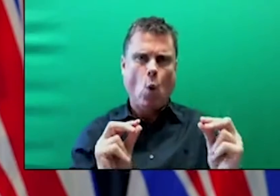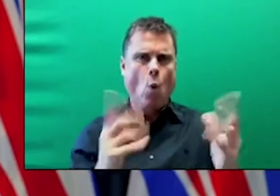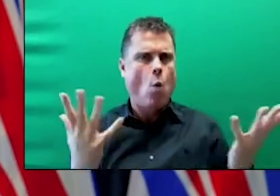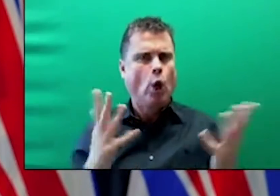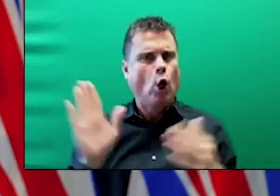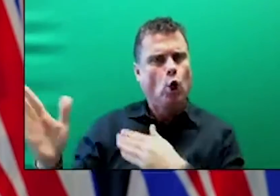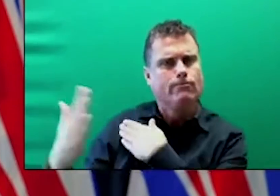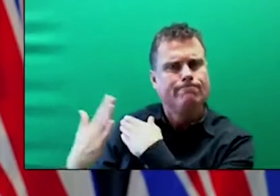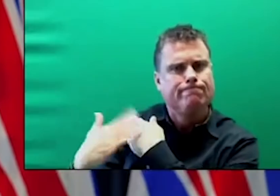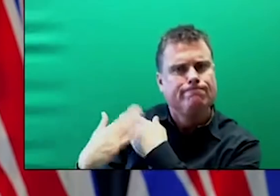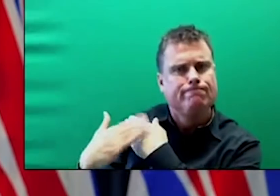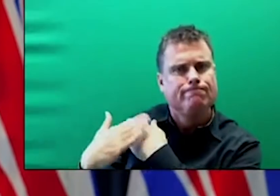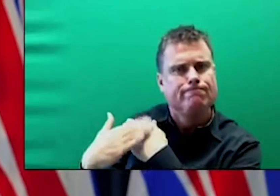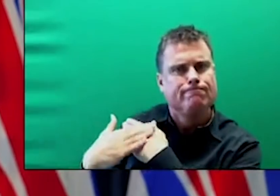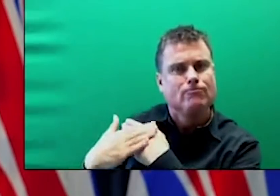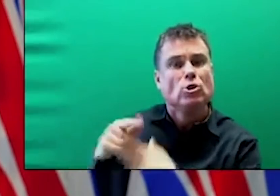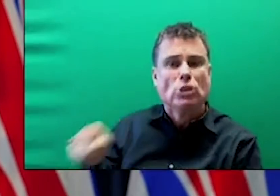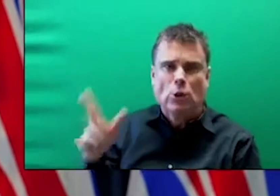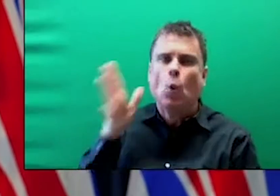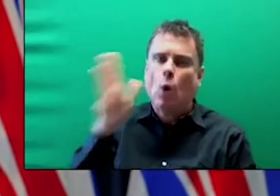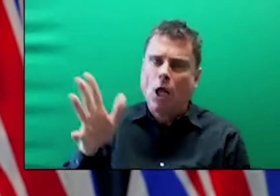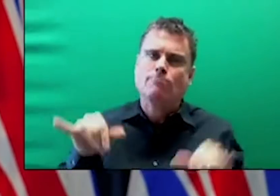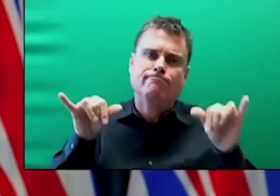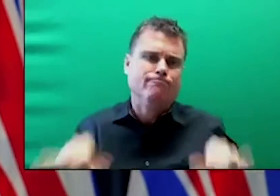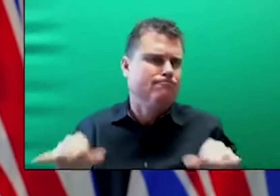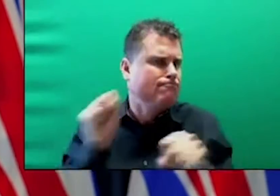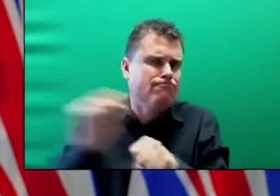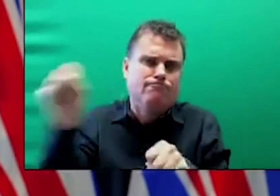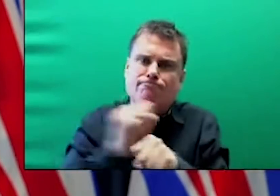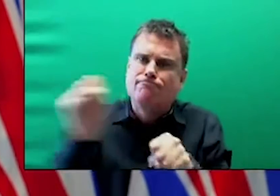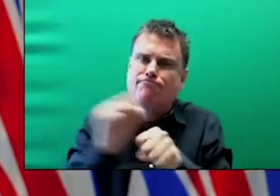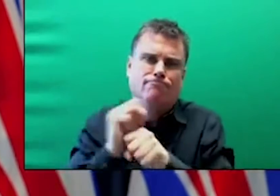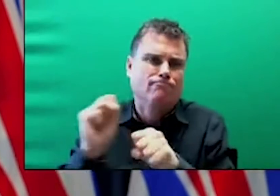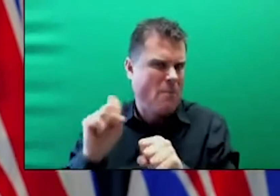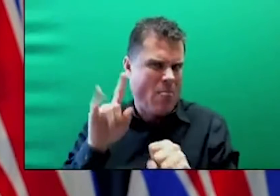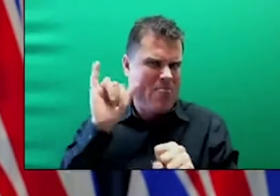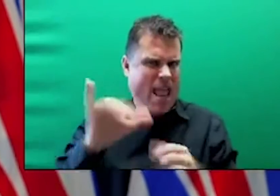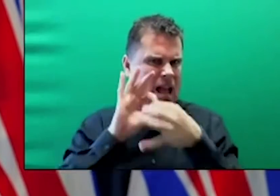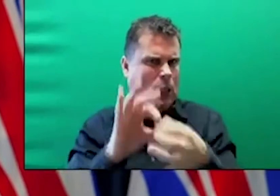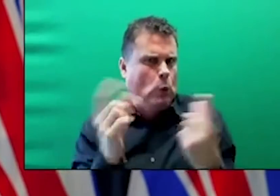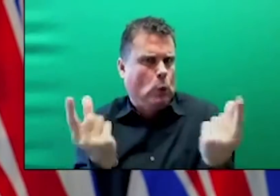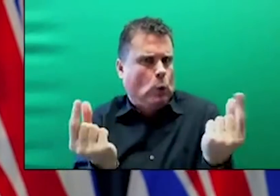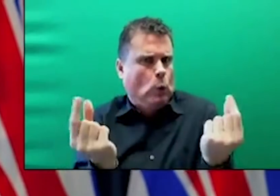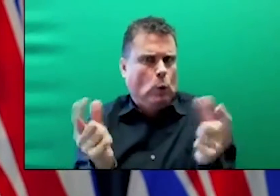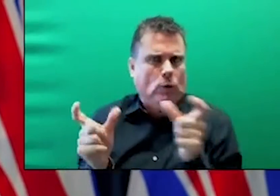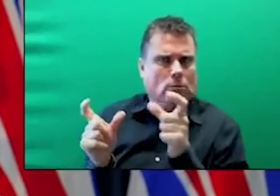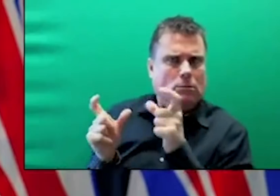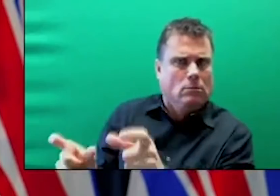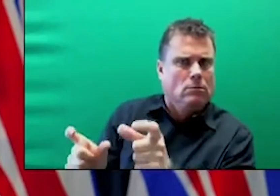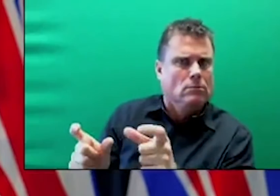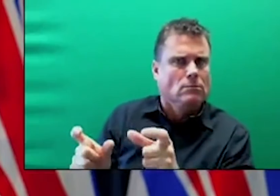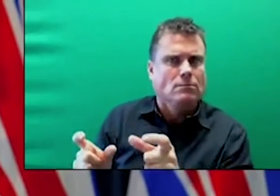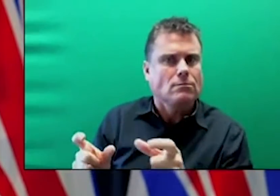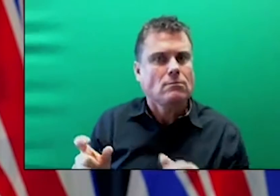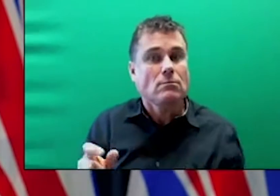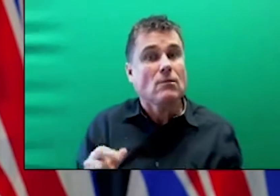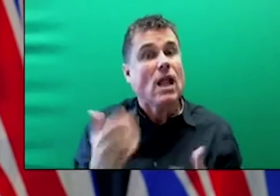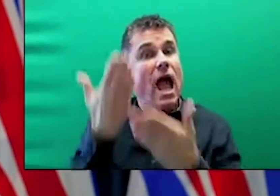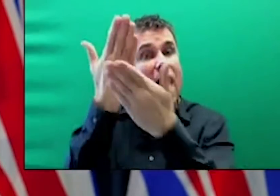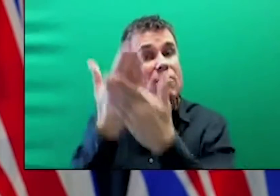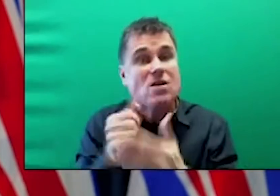non-essential travelers? It was a legal opinion that was presented to Cabinet, and I'll leave it at that. We have time for